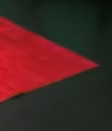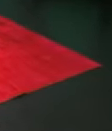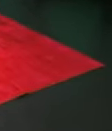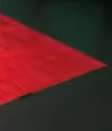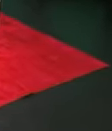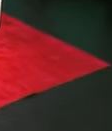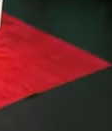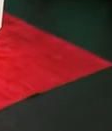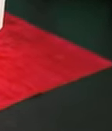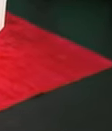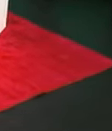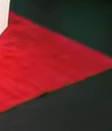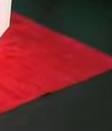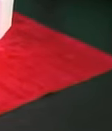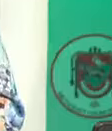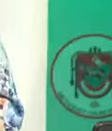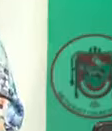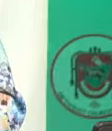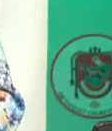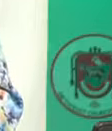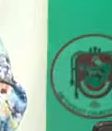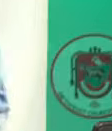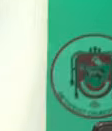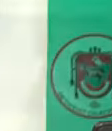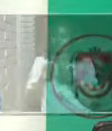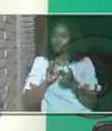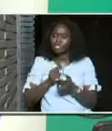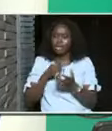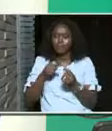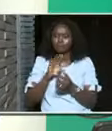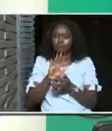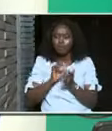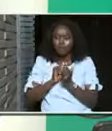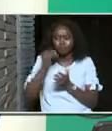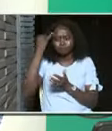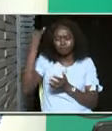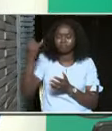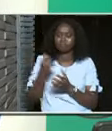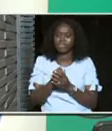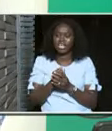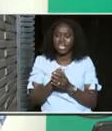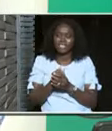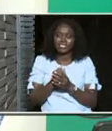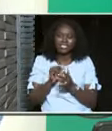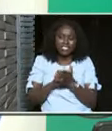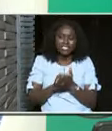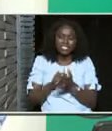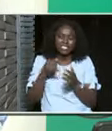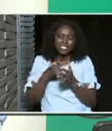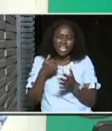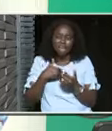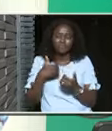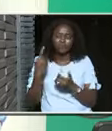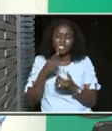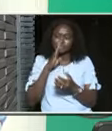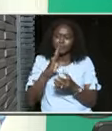to us about your underlying philosophy, which you say is people-centric and traditionally has always been people-centric. So